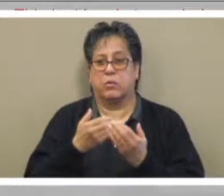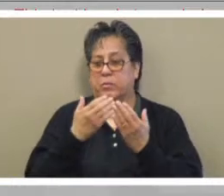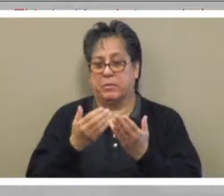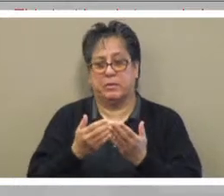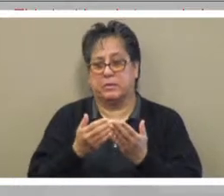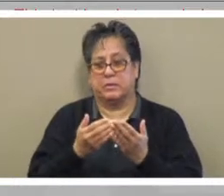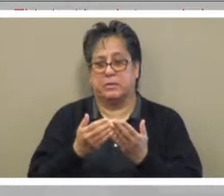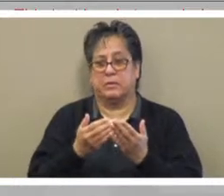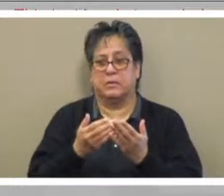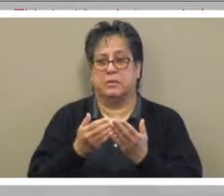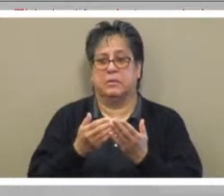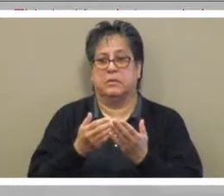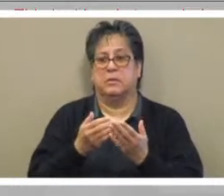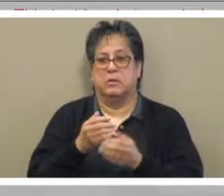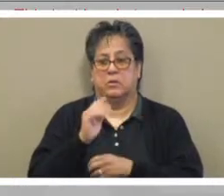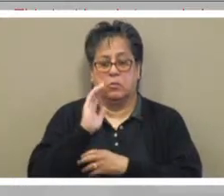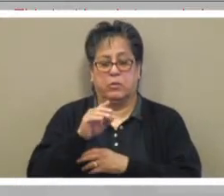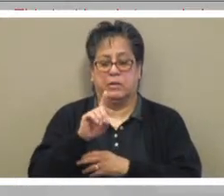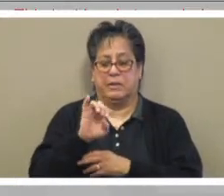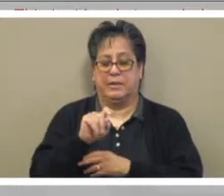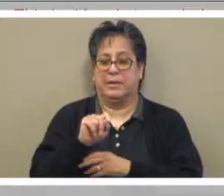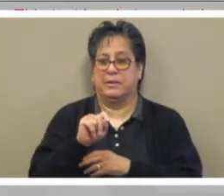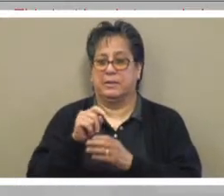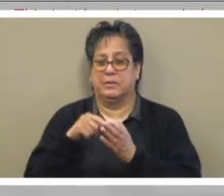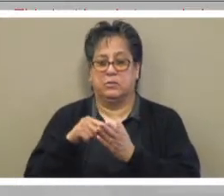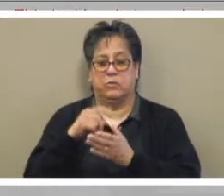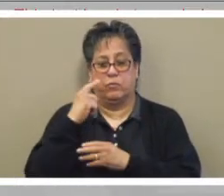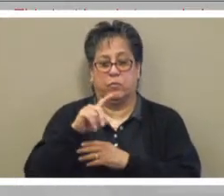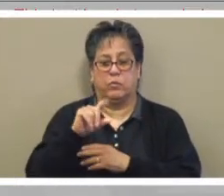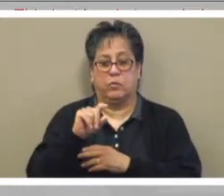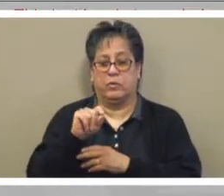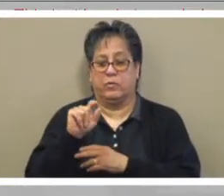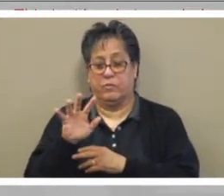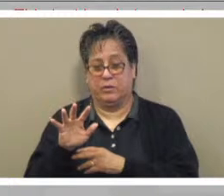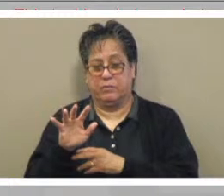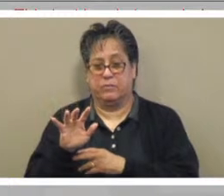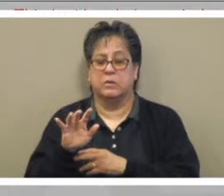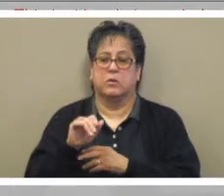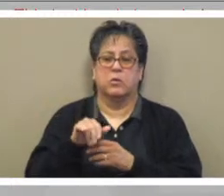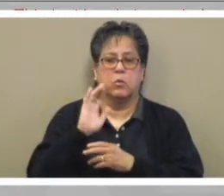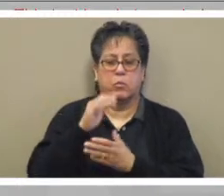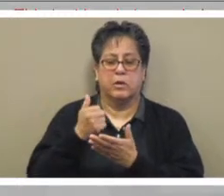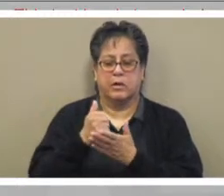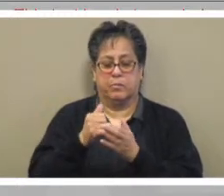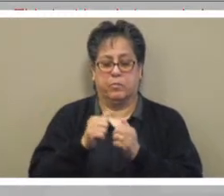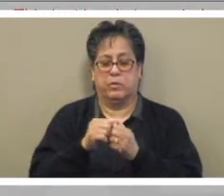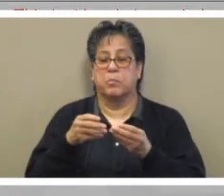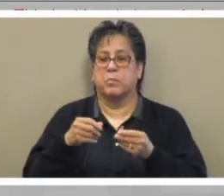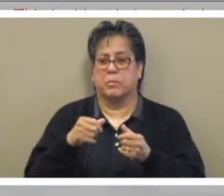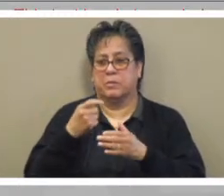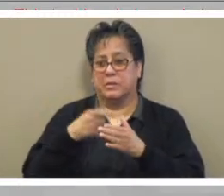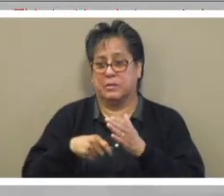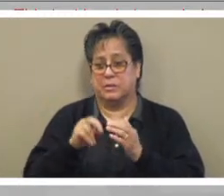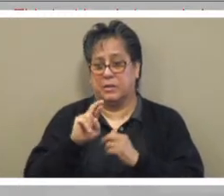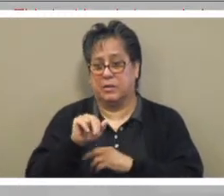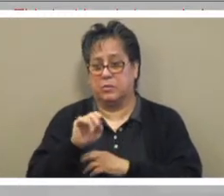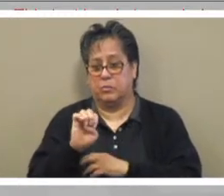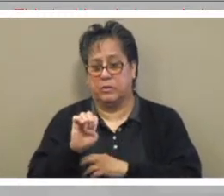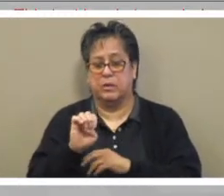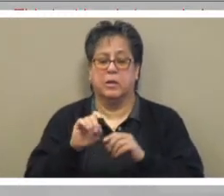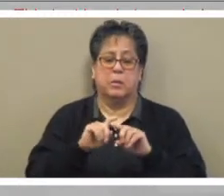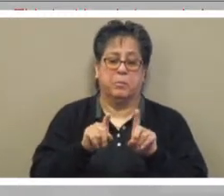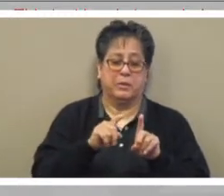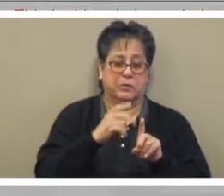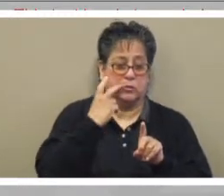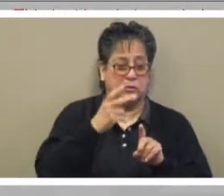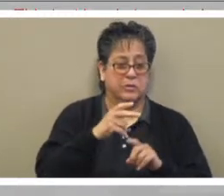again, or won't be recommending to do a debt issuance in FY 25. This will obviously help with the property tax rate. But as we look